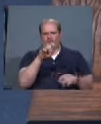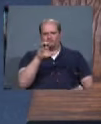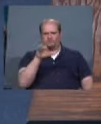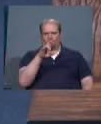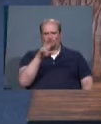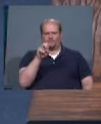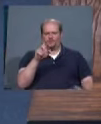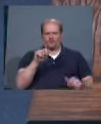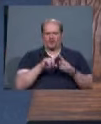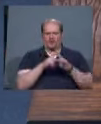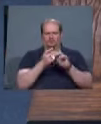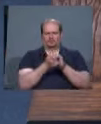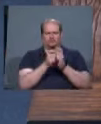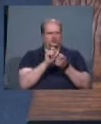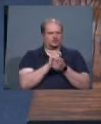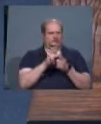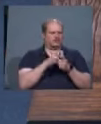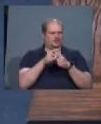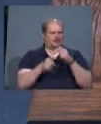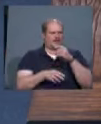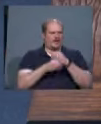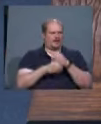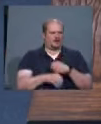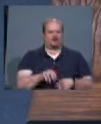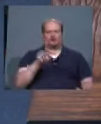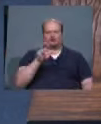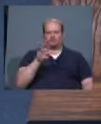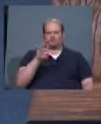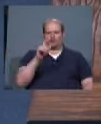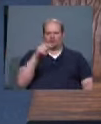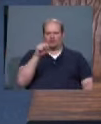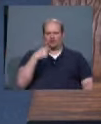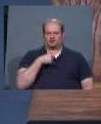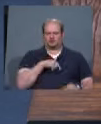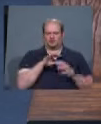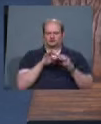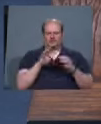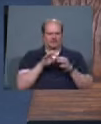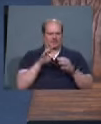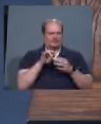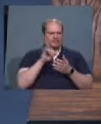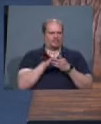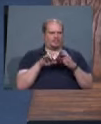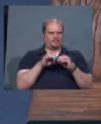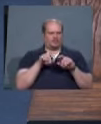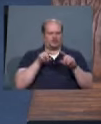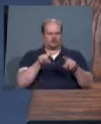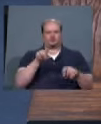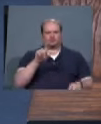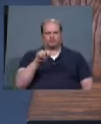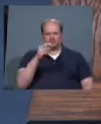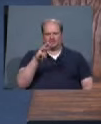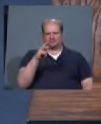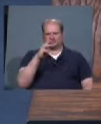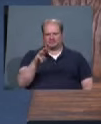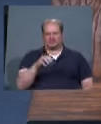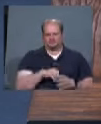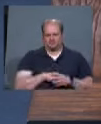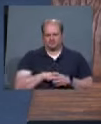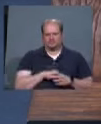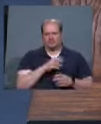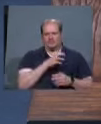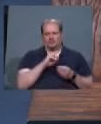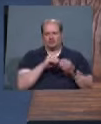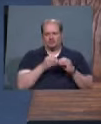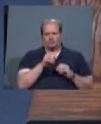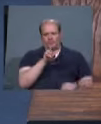when you implemented those changes, you added 3 blocks to that, and we stated that in your meeting in 2016. And